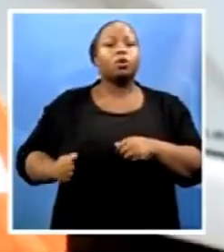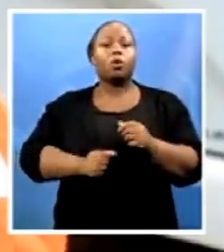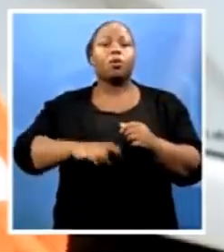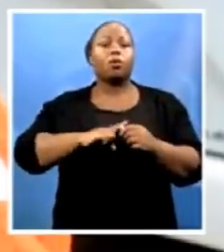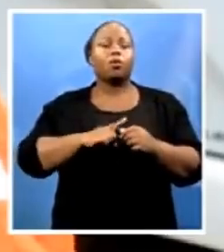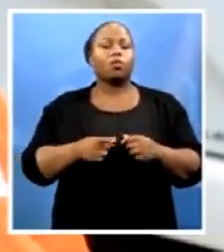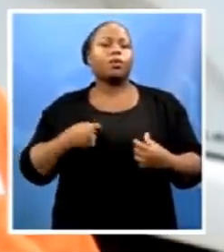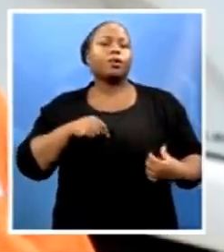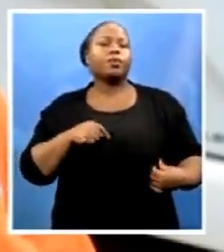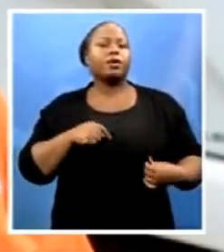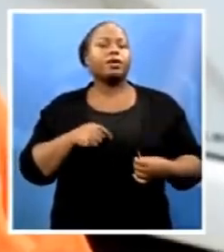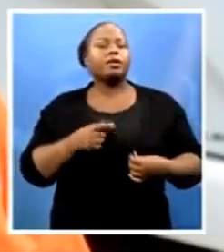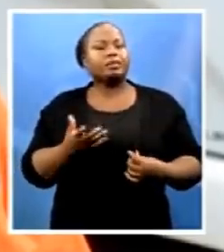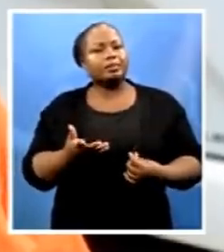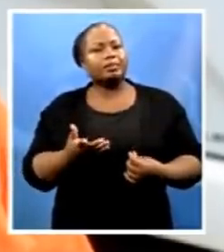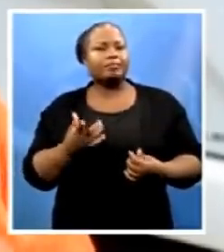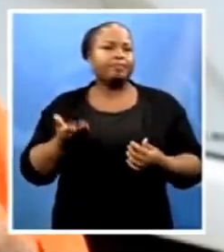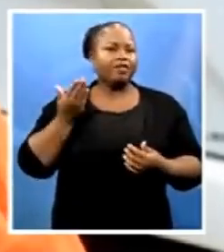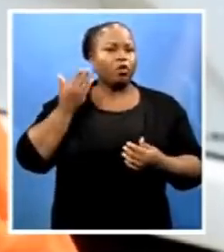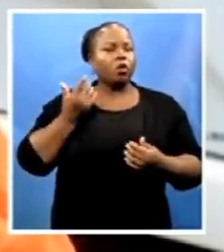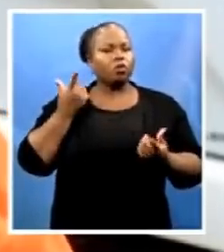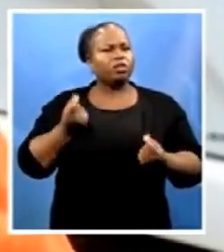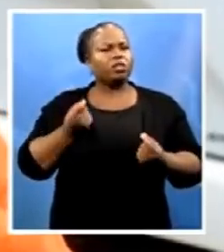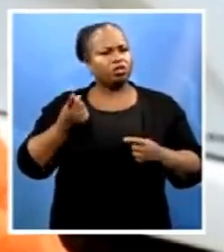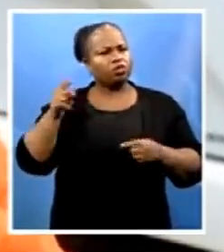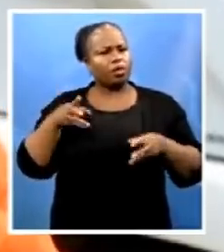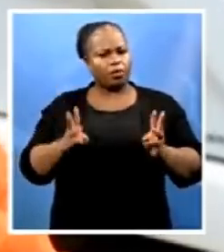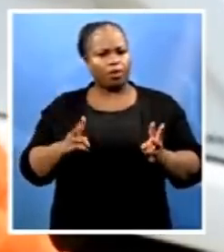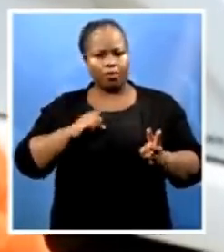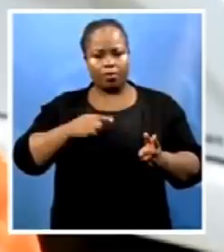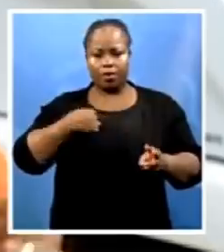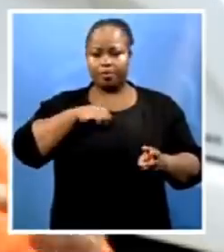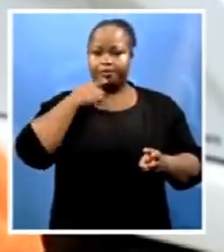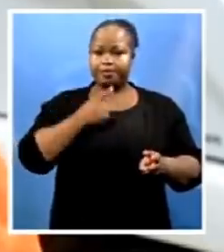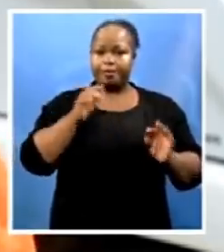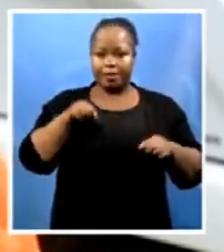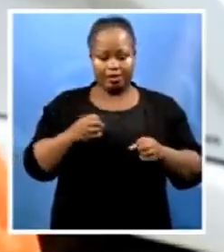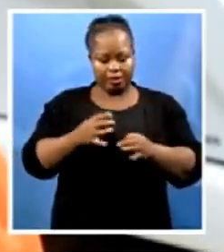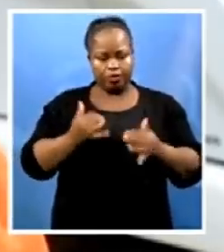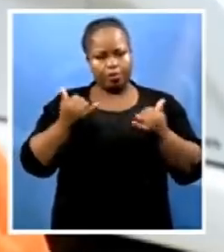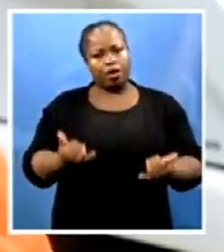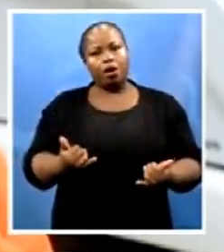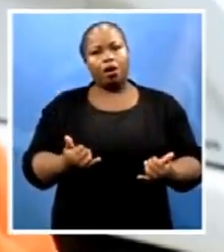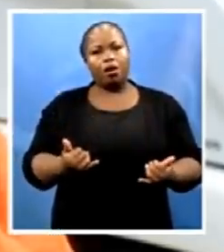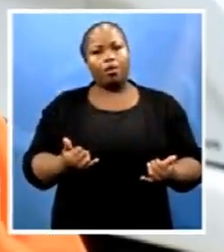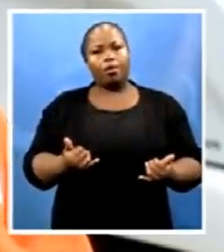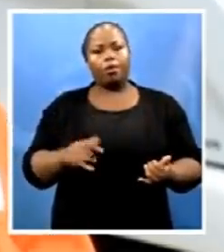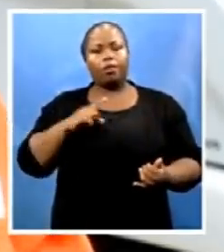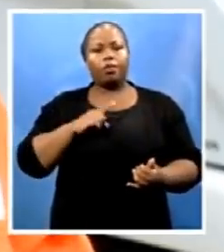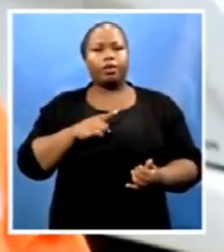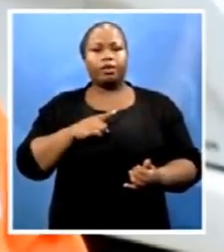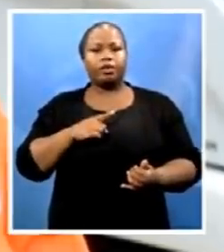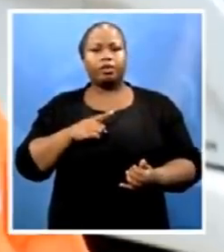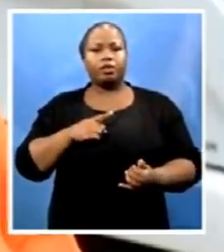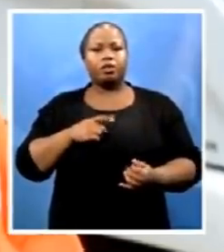in the correct way, in saying at least as of now, we cannot have war rooms at the moment. Let us